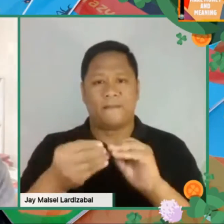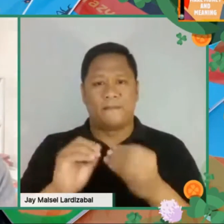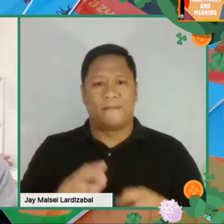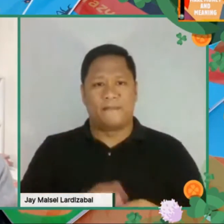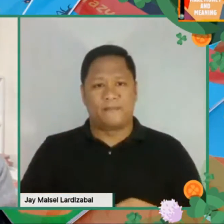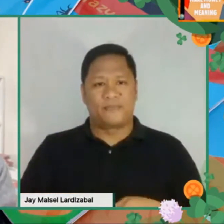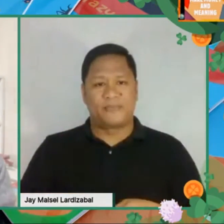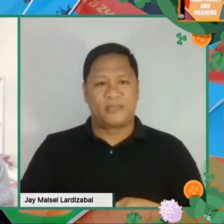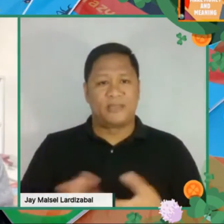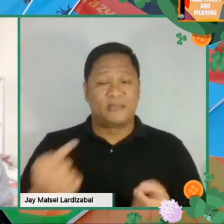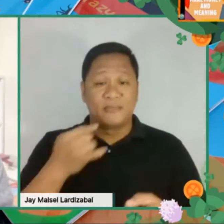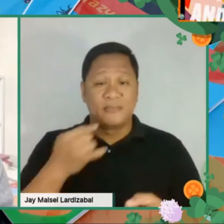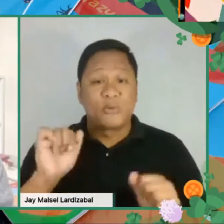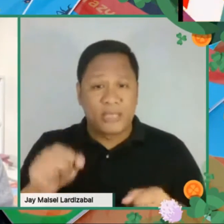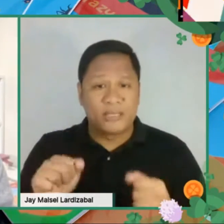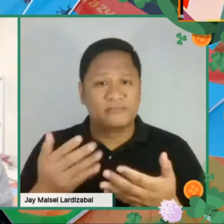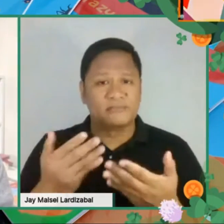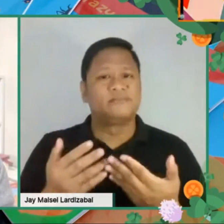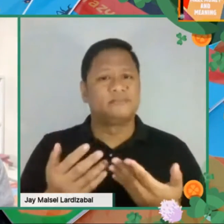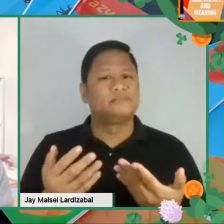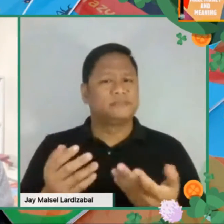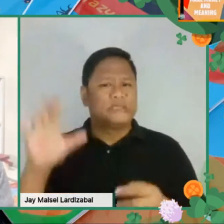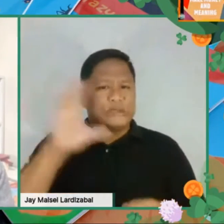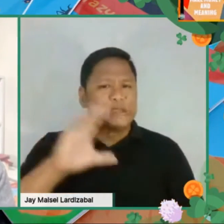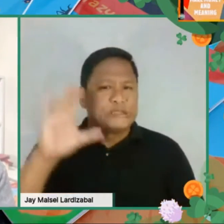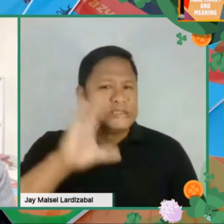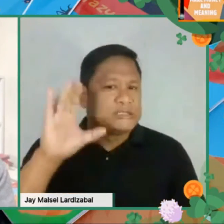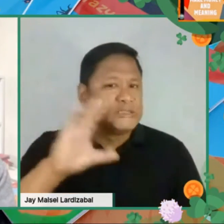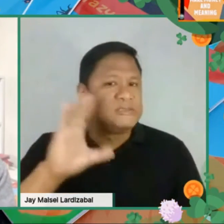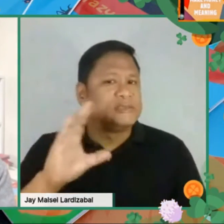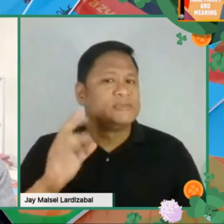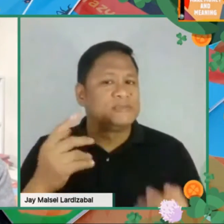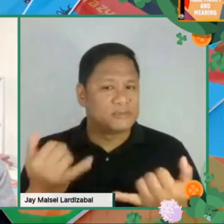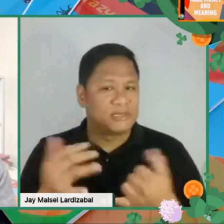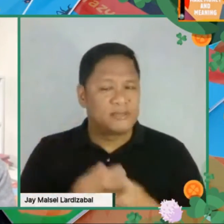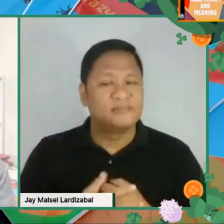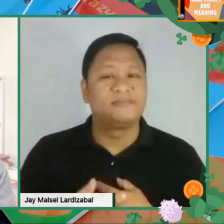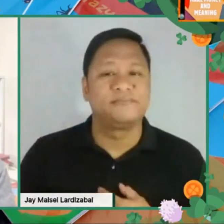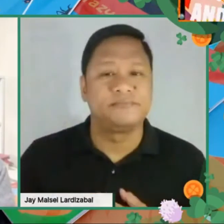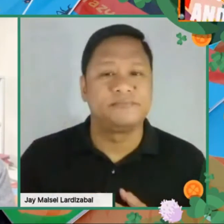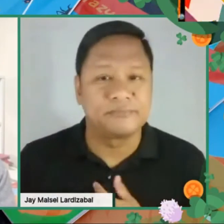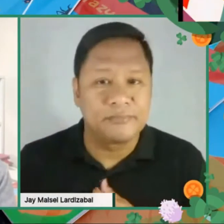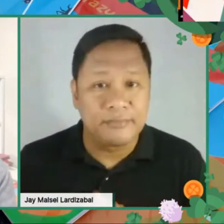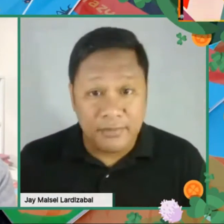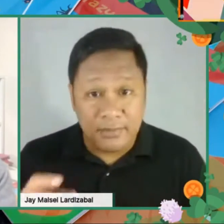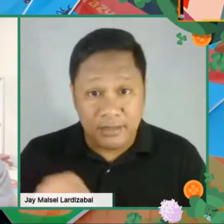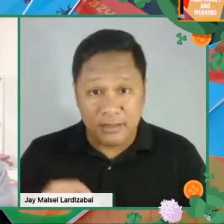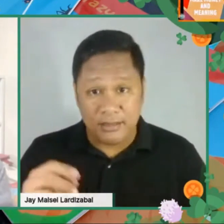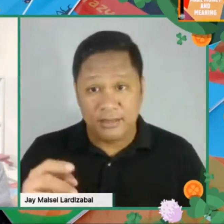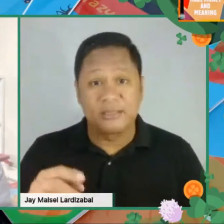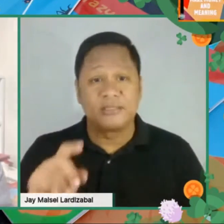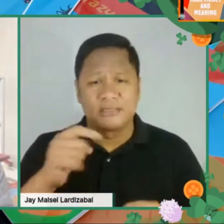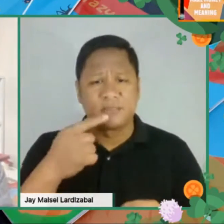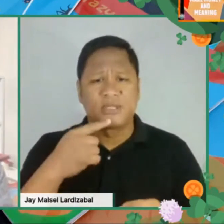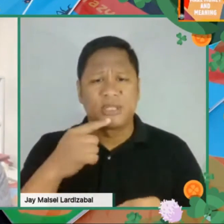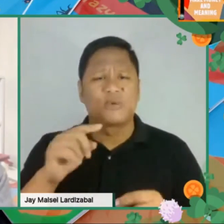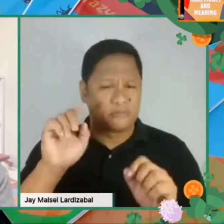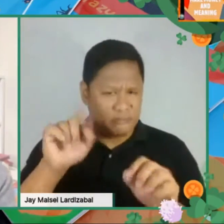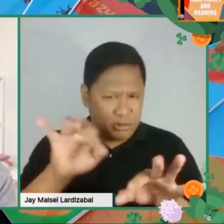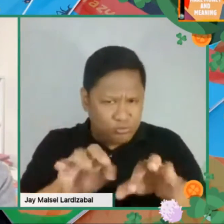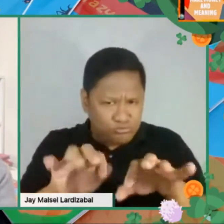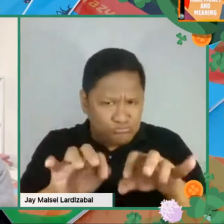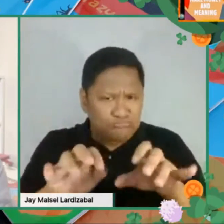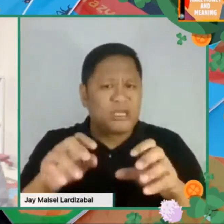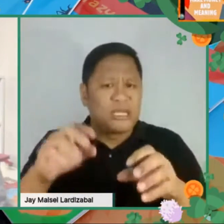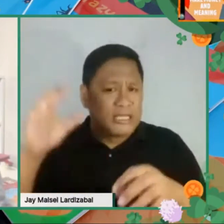just search it on Am- Amazon. Just type My Crazy Cat Kindle and lalabas